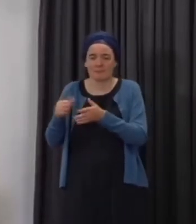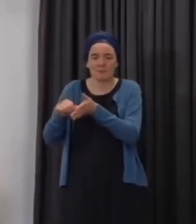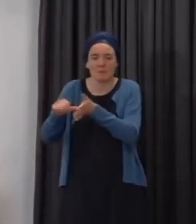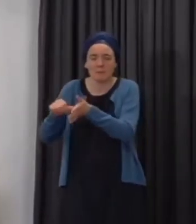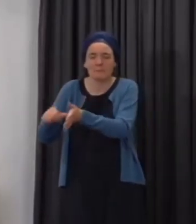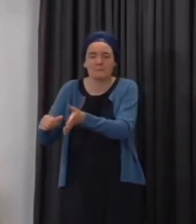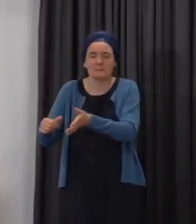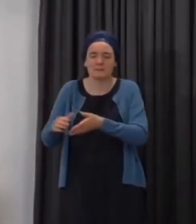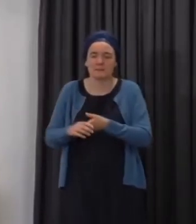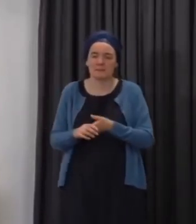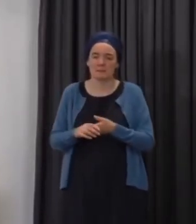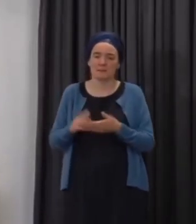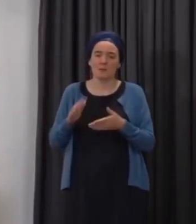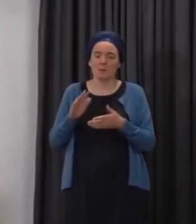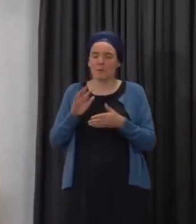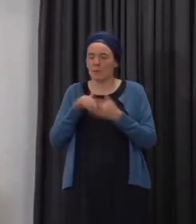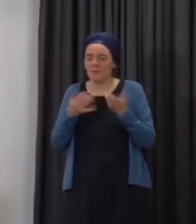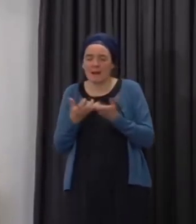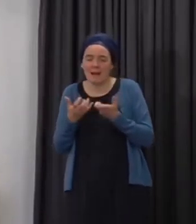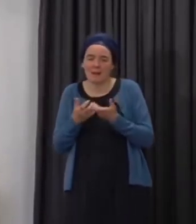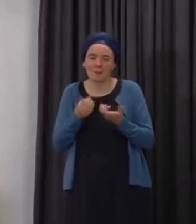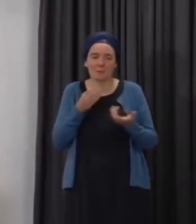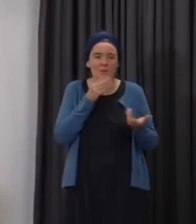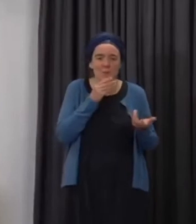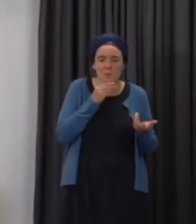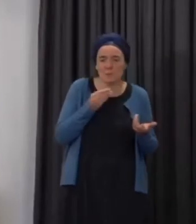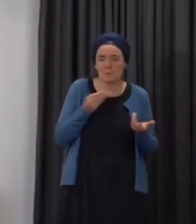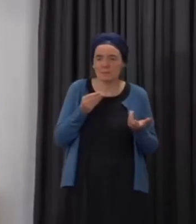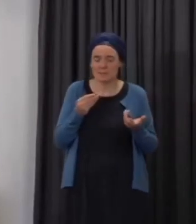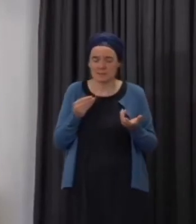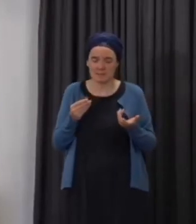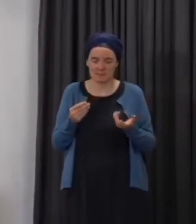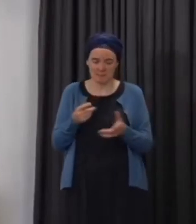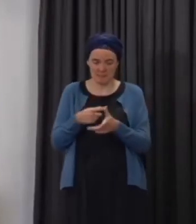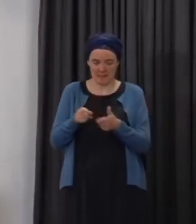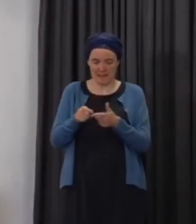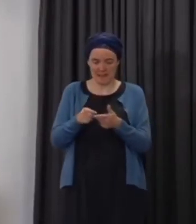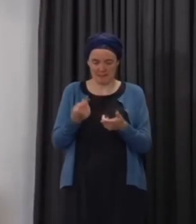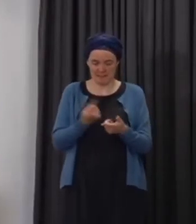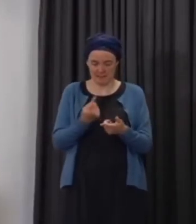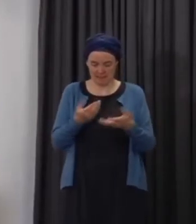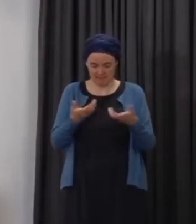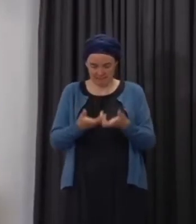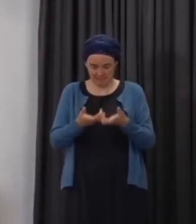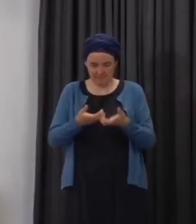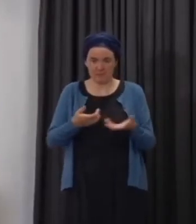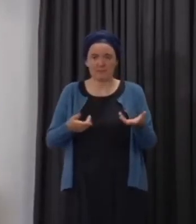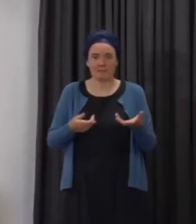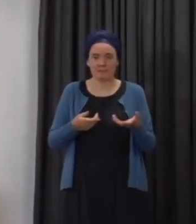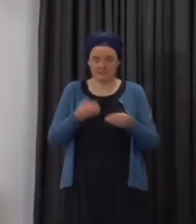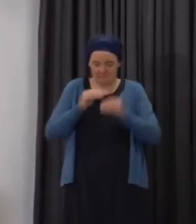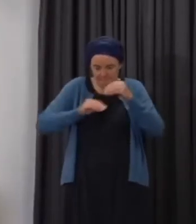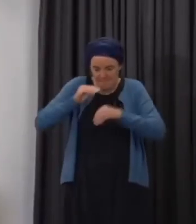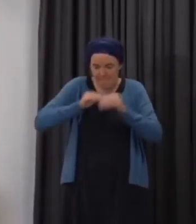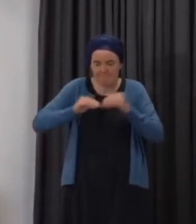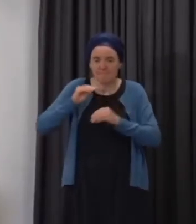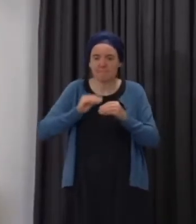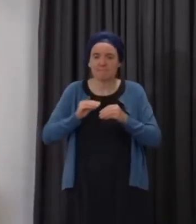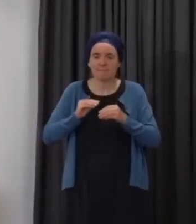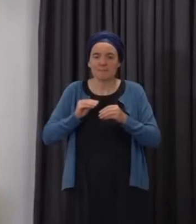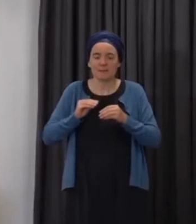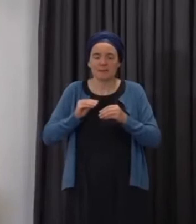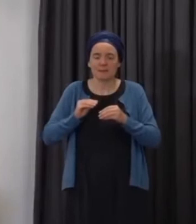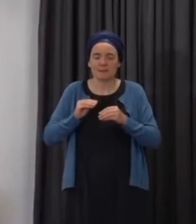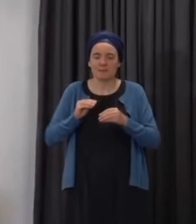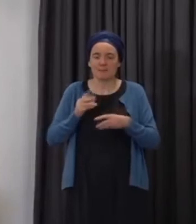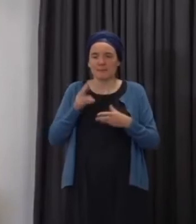technical side about how the technical workings of the app itself progress. And I'll want to understand how useful that'll be to